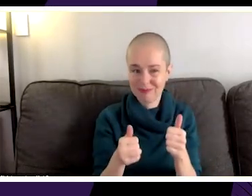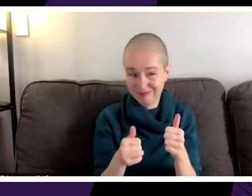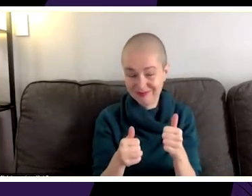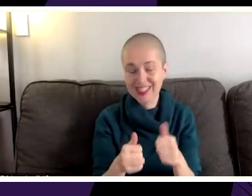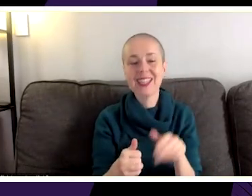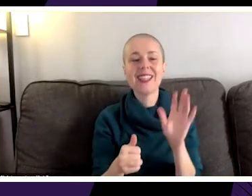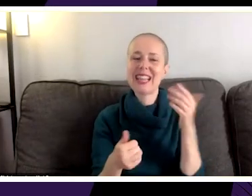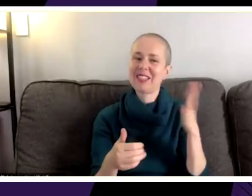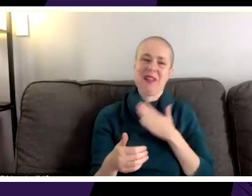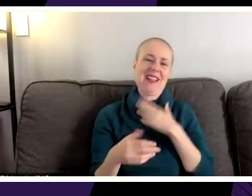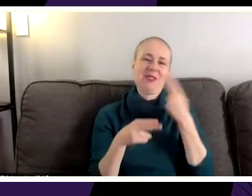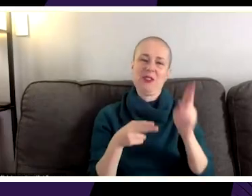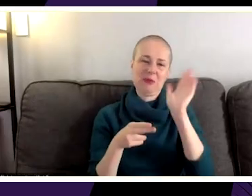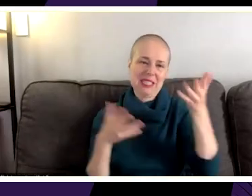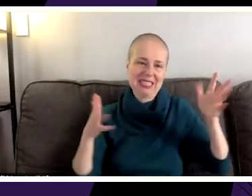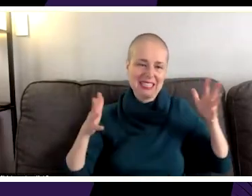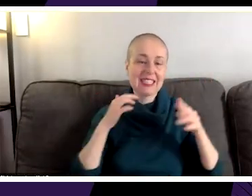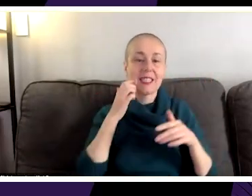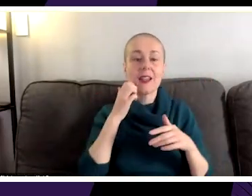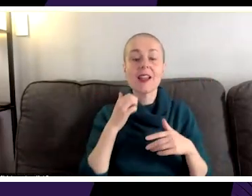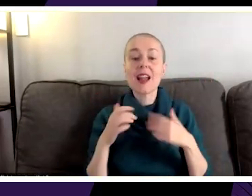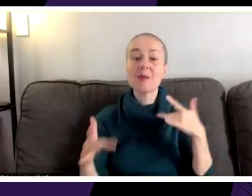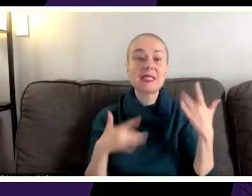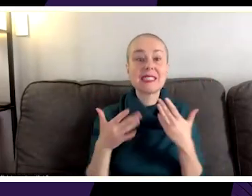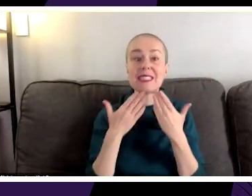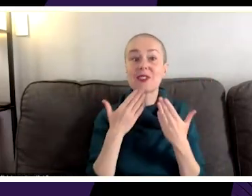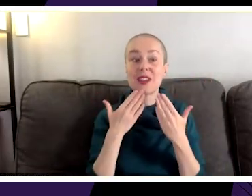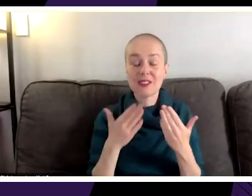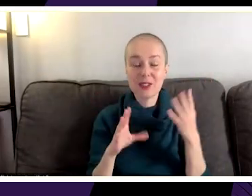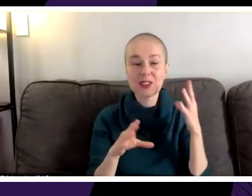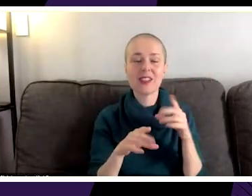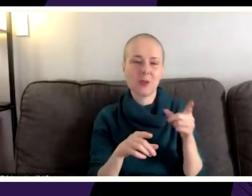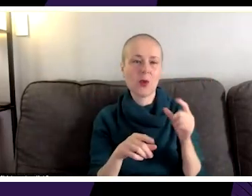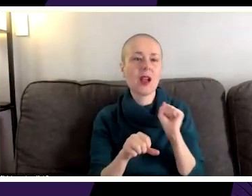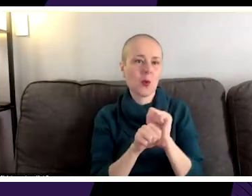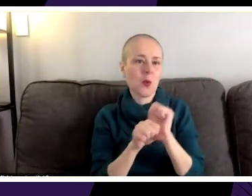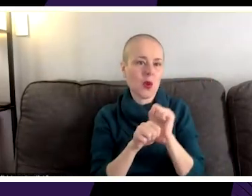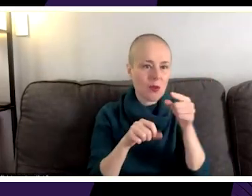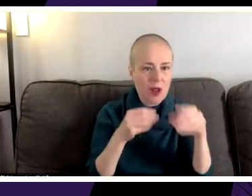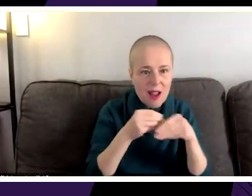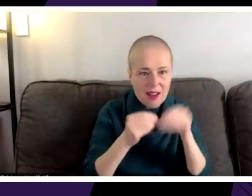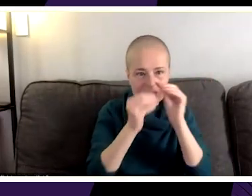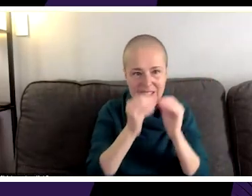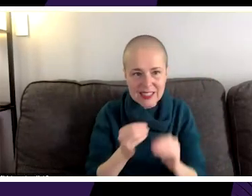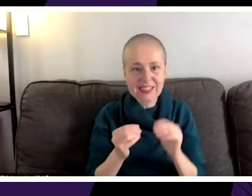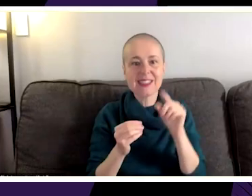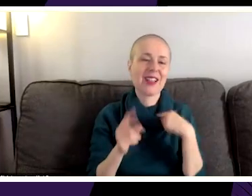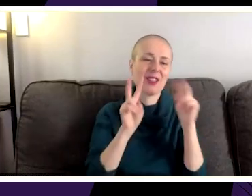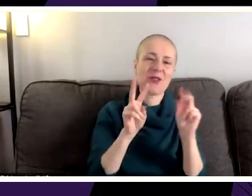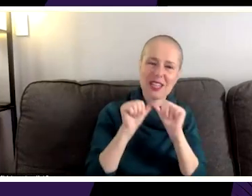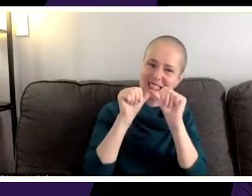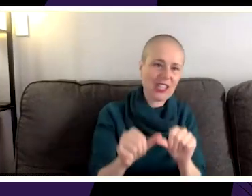was it for my presentation. I'm really grateful to have had the chance to work on these features, and I look forward